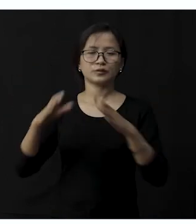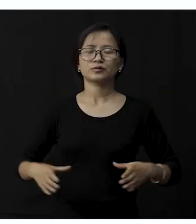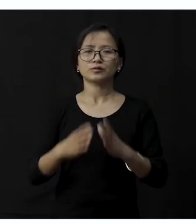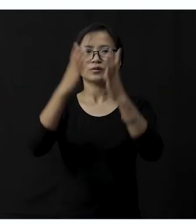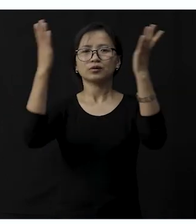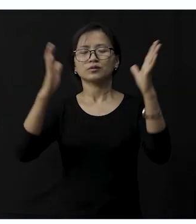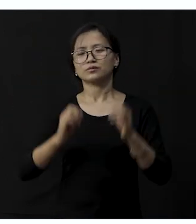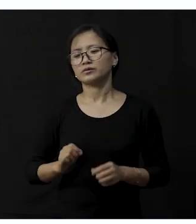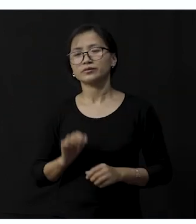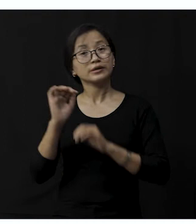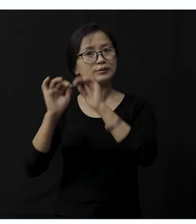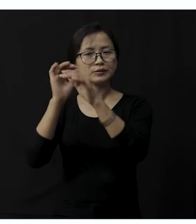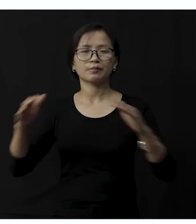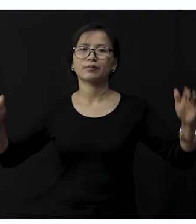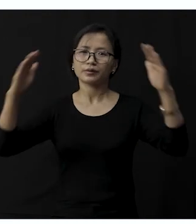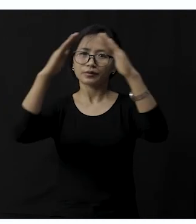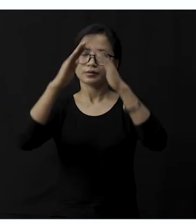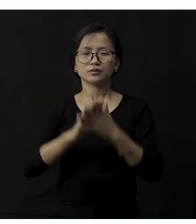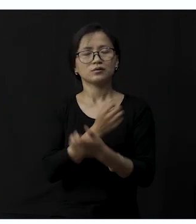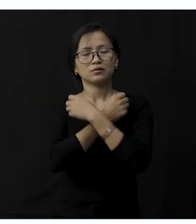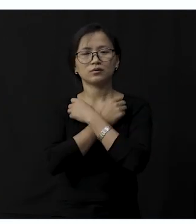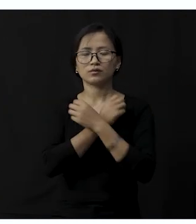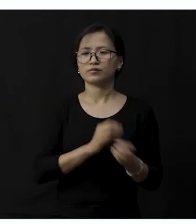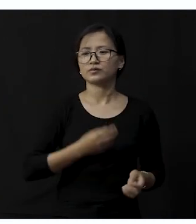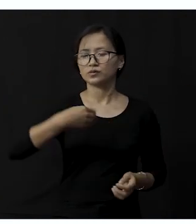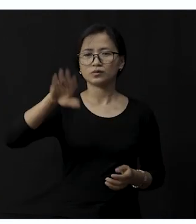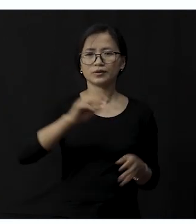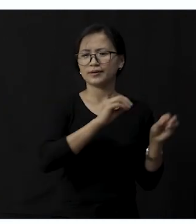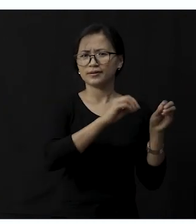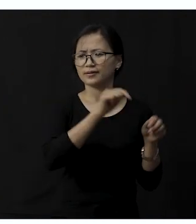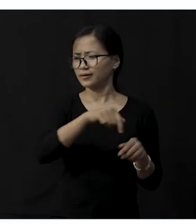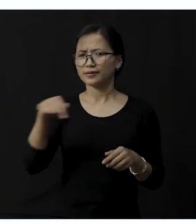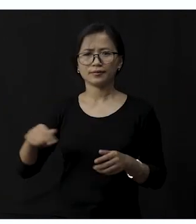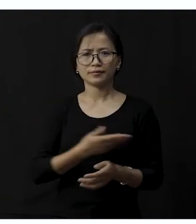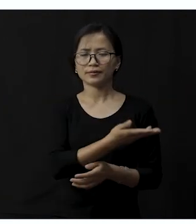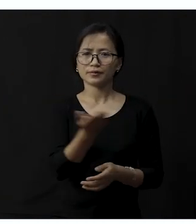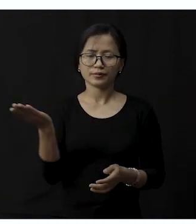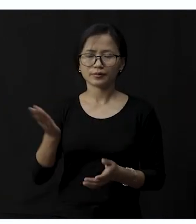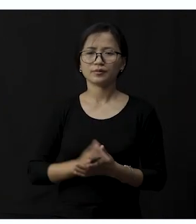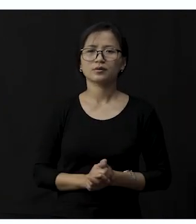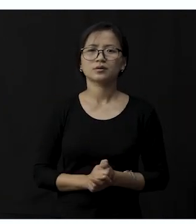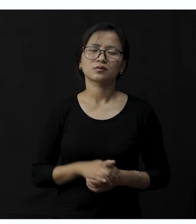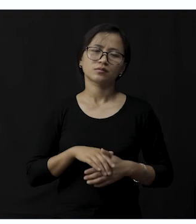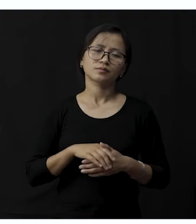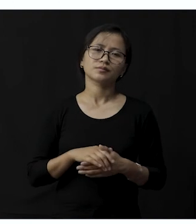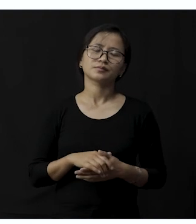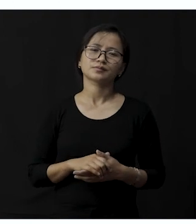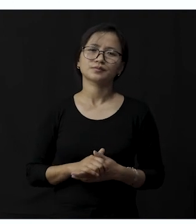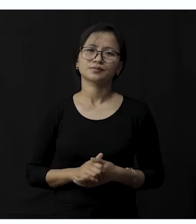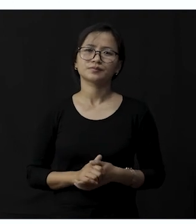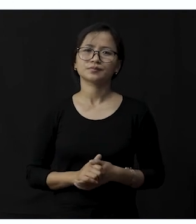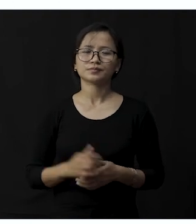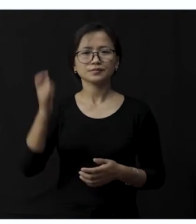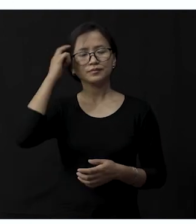up the mountain and love to go here and there, or want to just go for a swim in a sea. So that's called adventurous. So things that you have